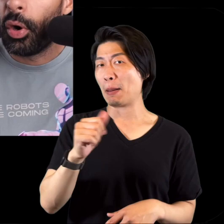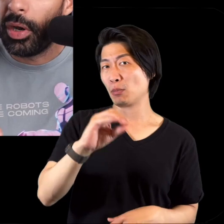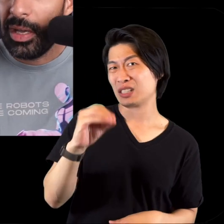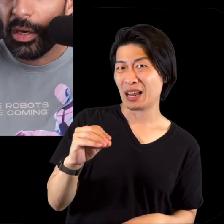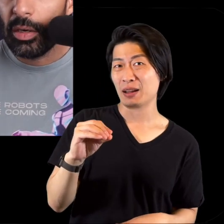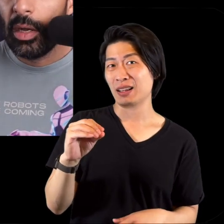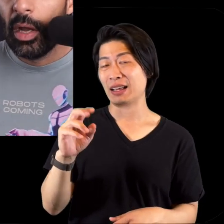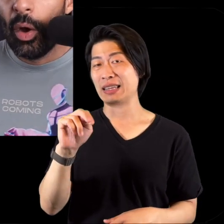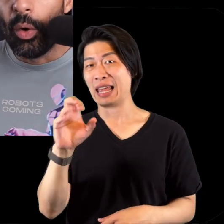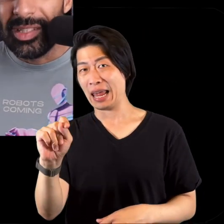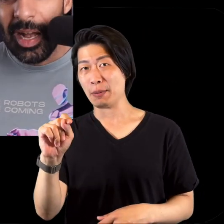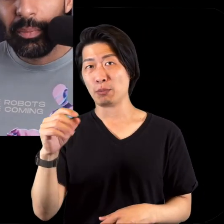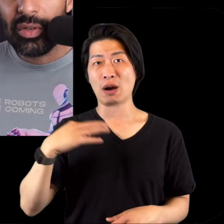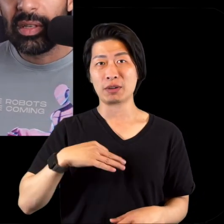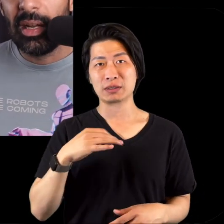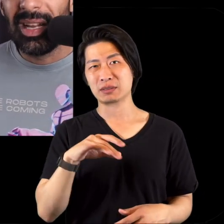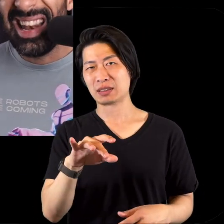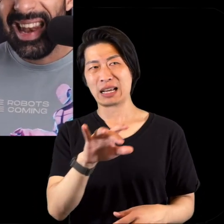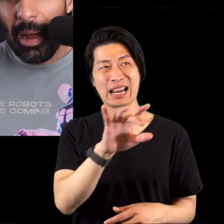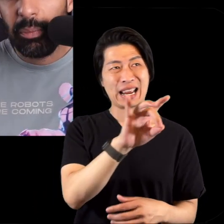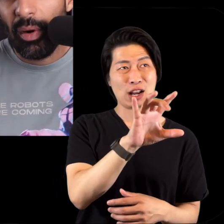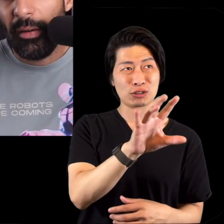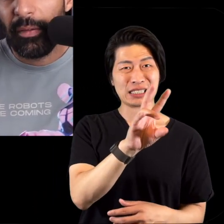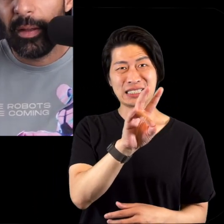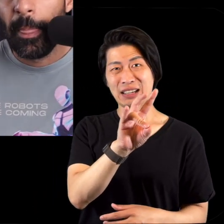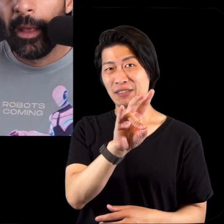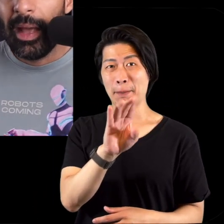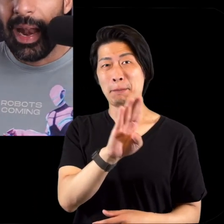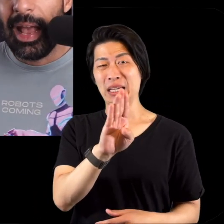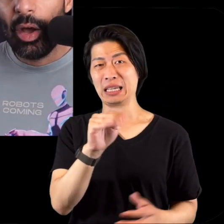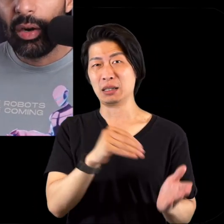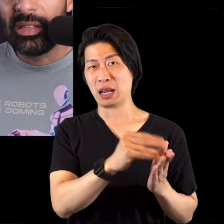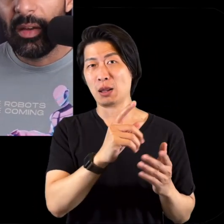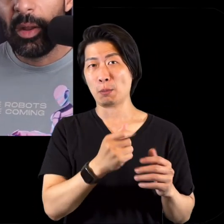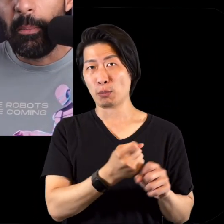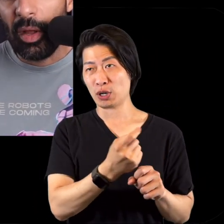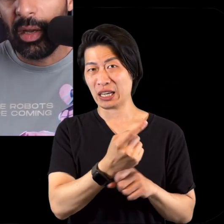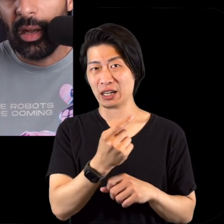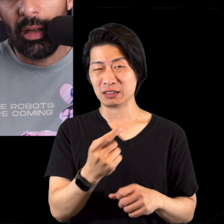alone per year, or 10% net profit at